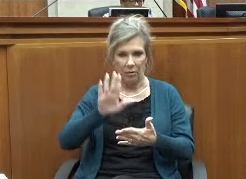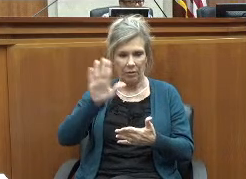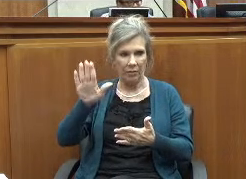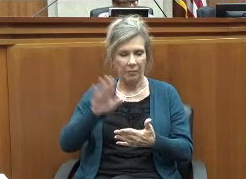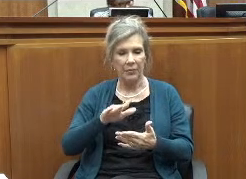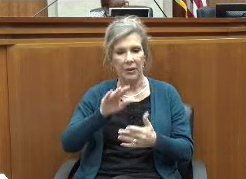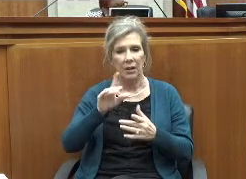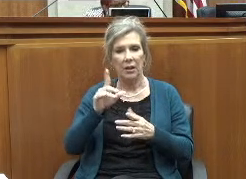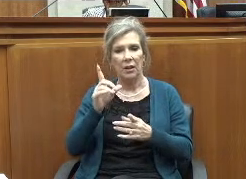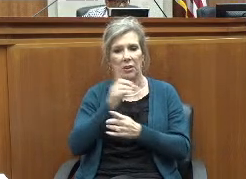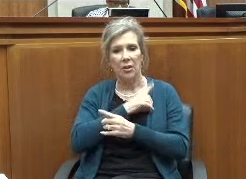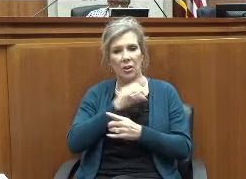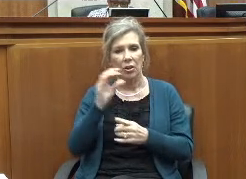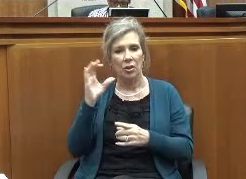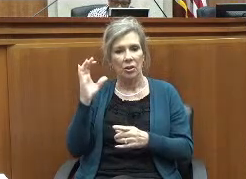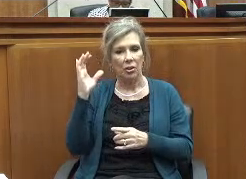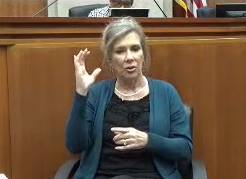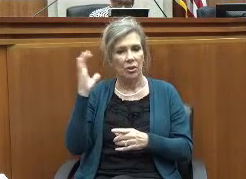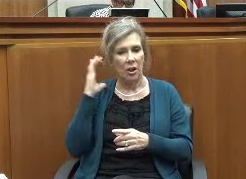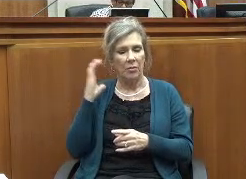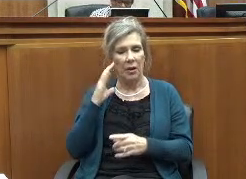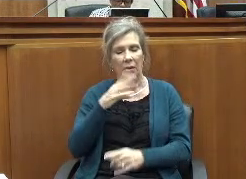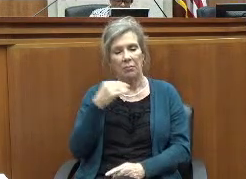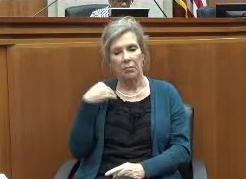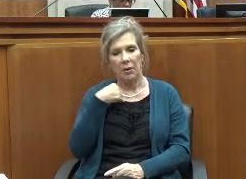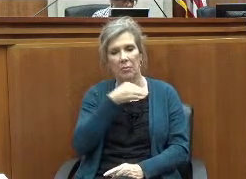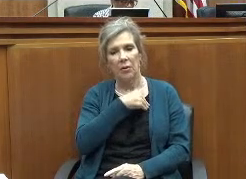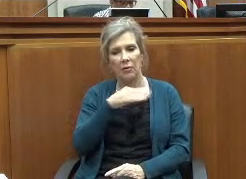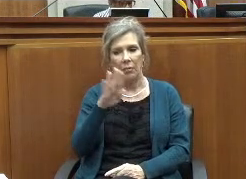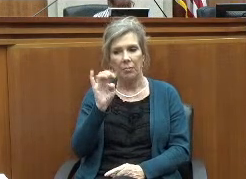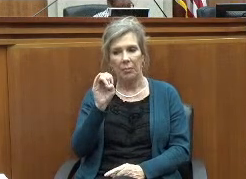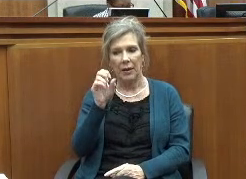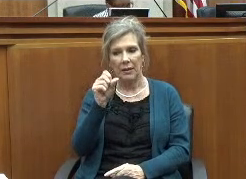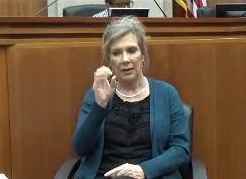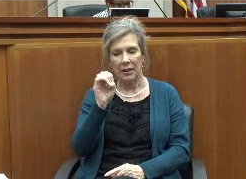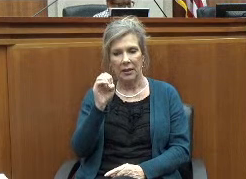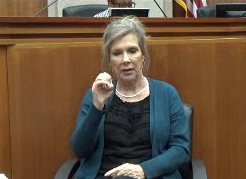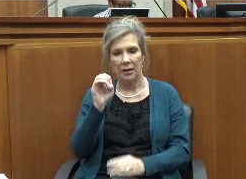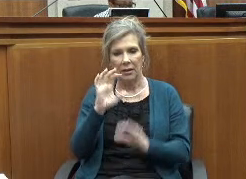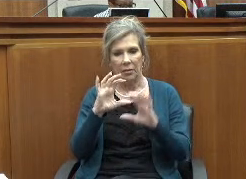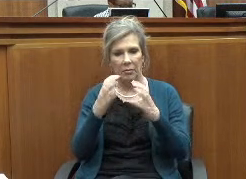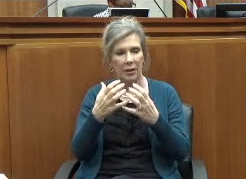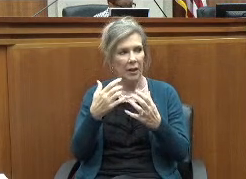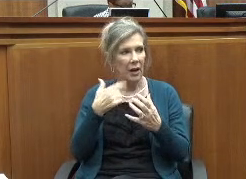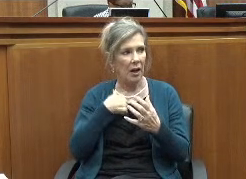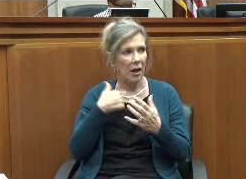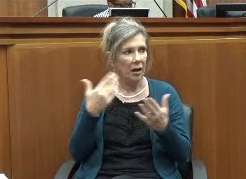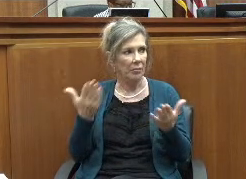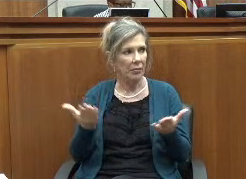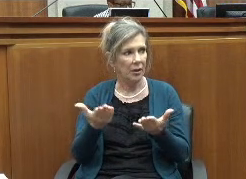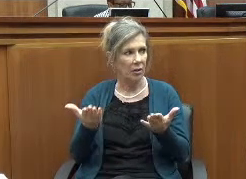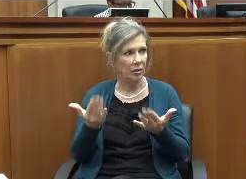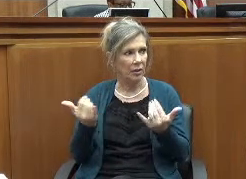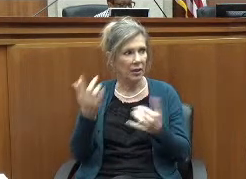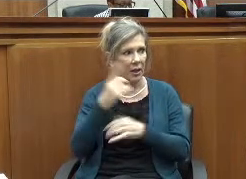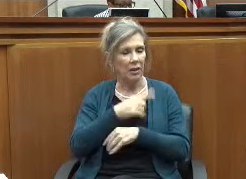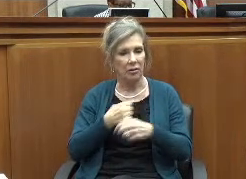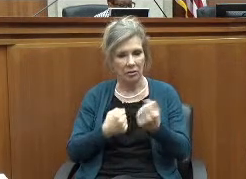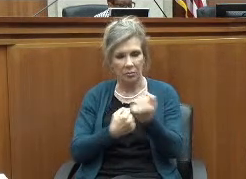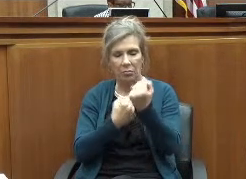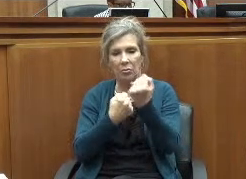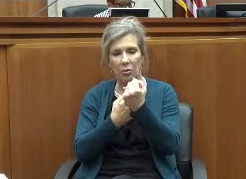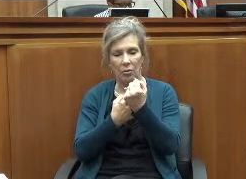Dear Chairman Morris and members of the Bessie Committee, I appear before you today to offer support for Louisiana Connections